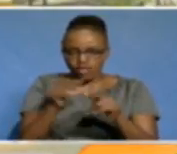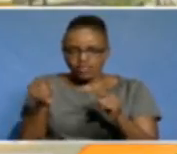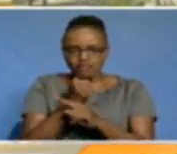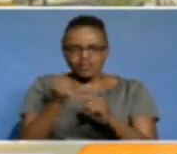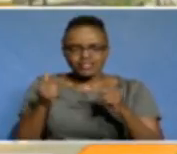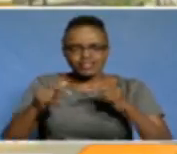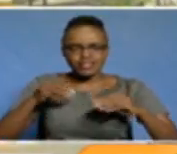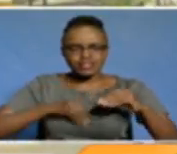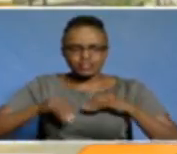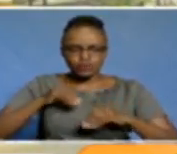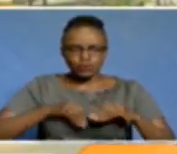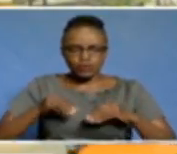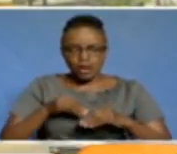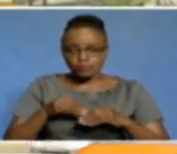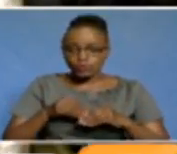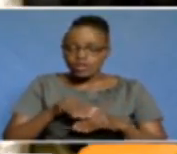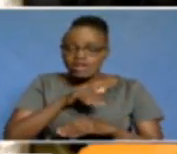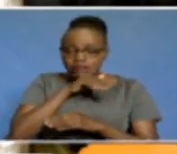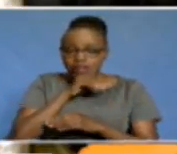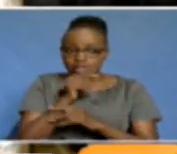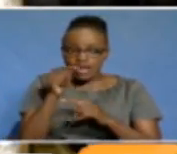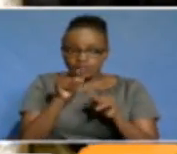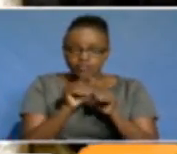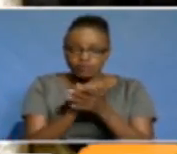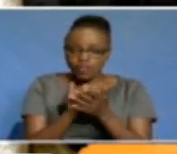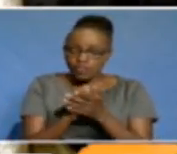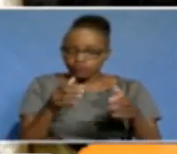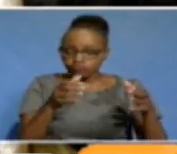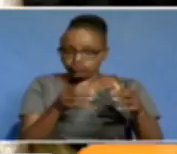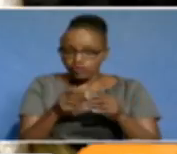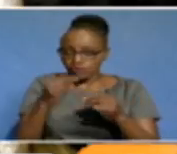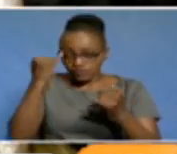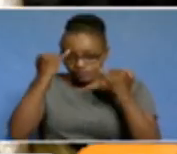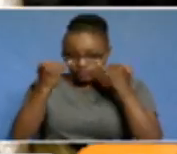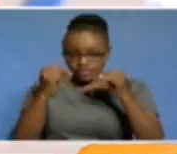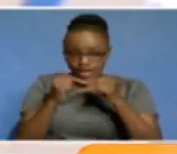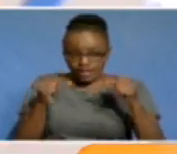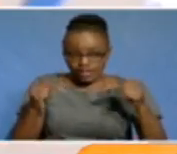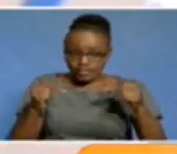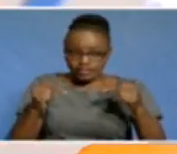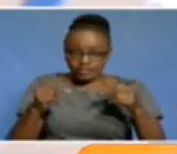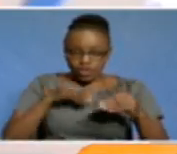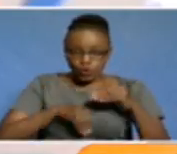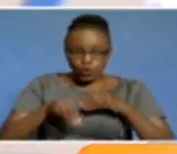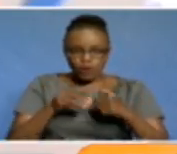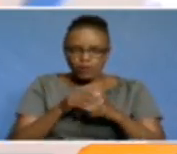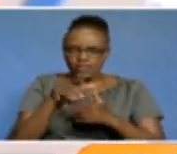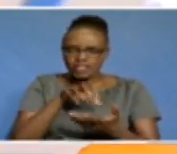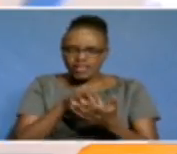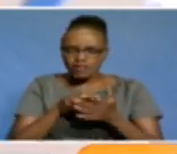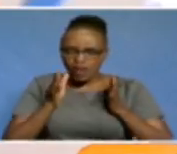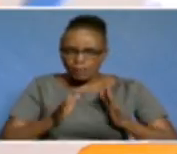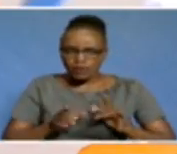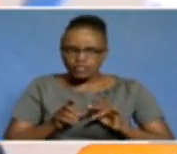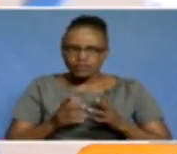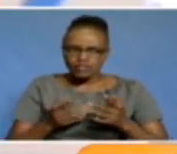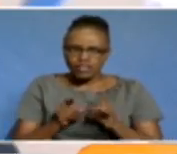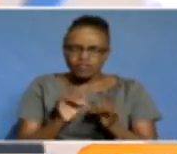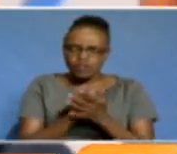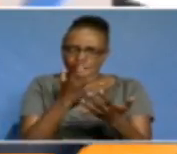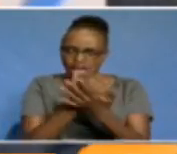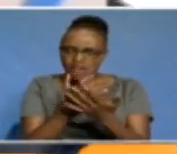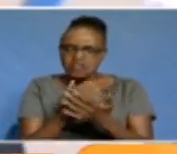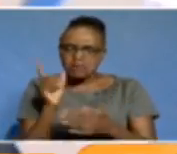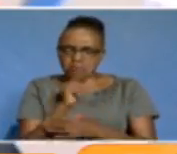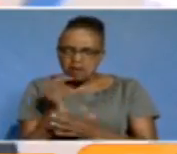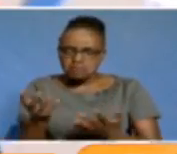against corruption. Raila's statement coming as the multi-sectoral initiative against corruption. But here's a case where somebody has already, evidence has already